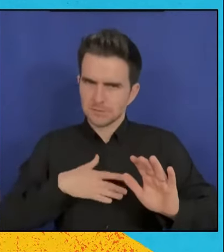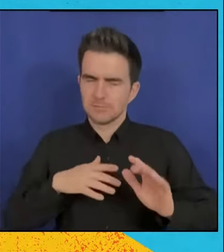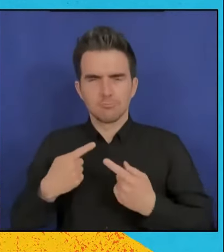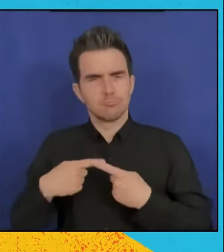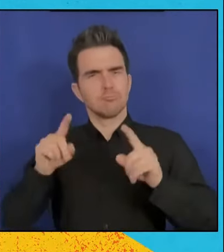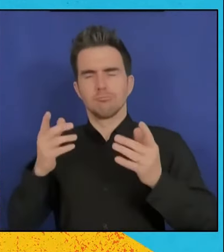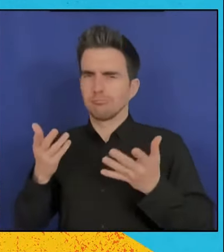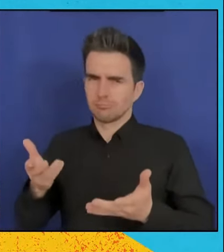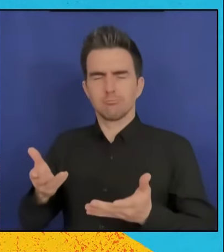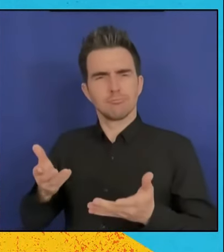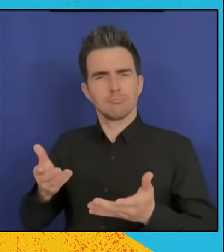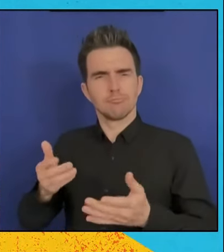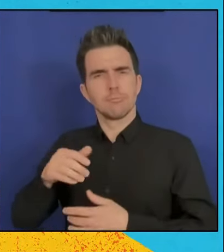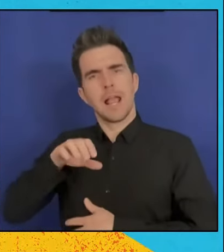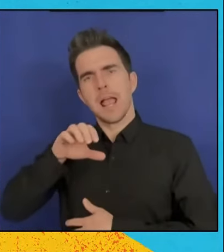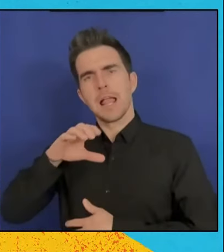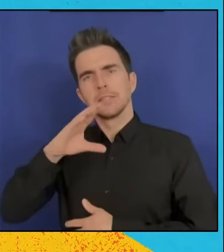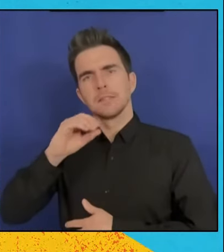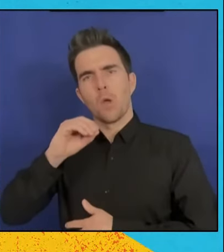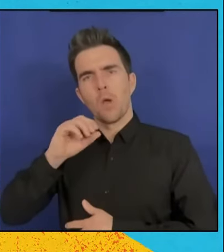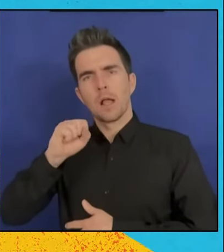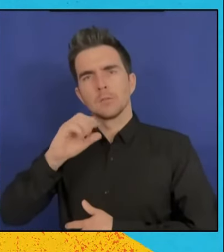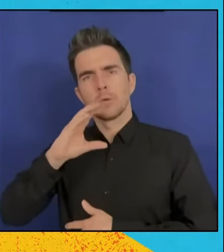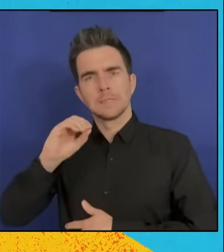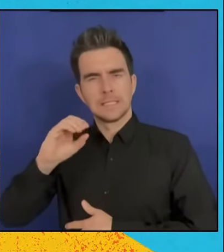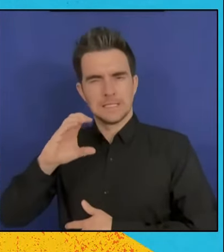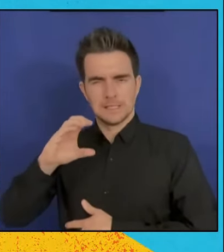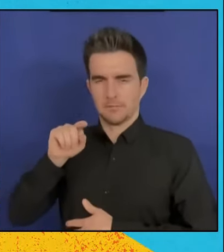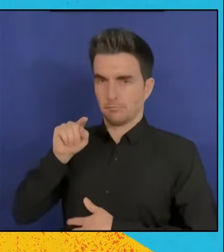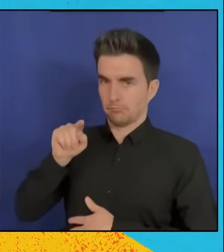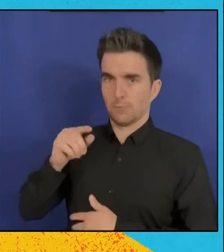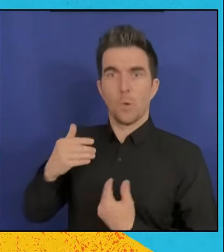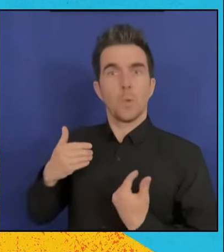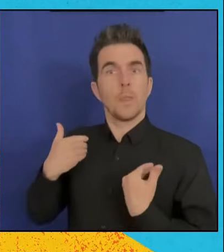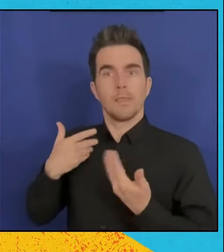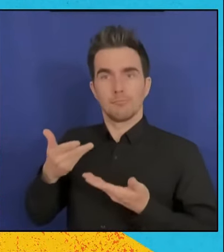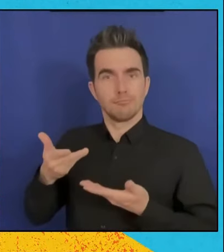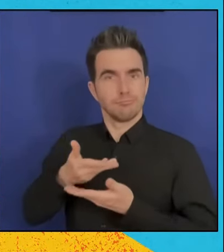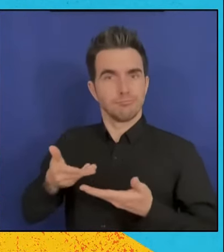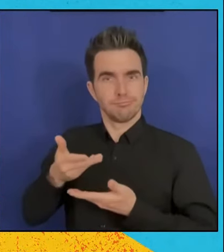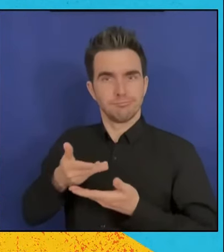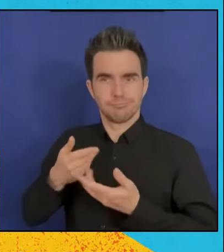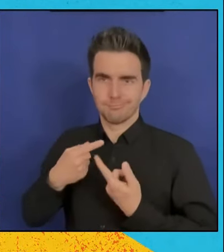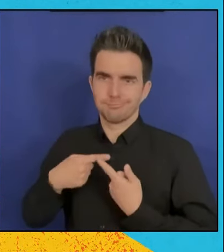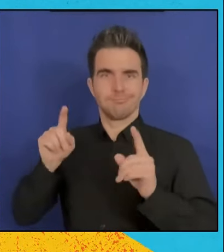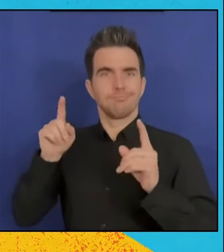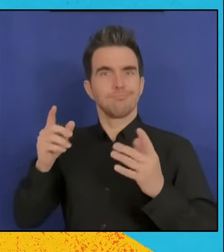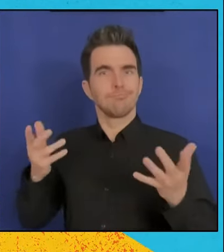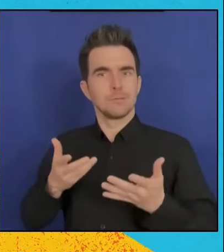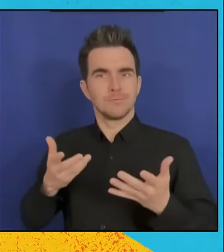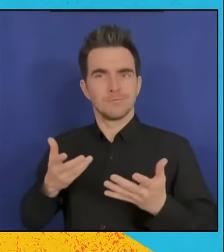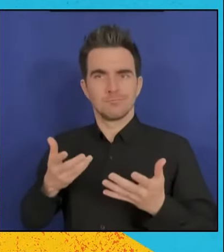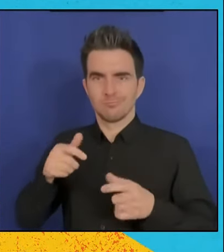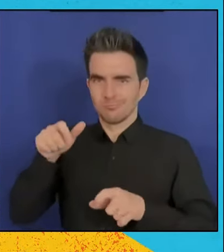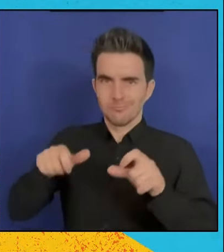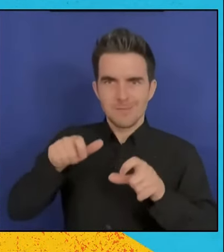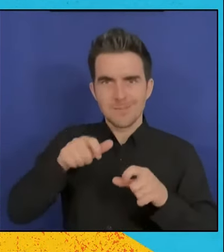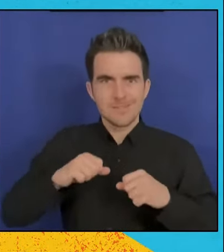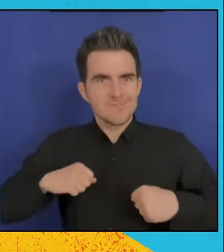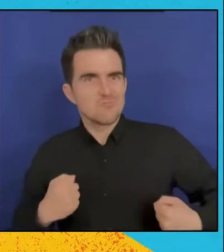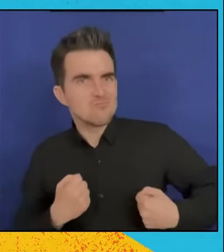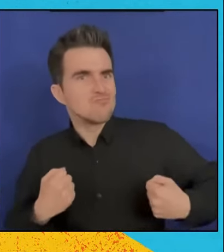clear vision of the world they want. Am I right? Am I right? Yes.